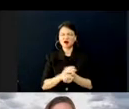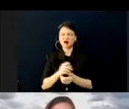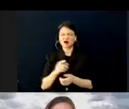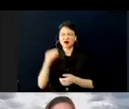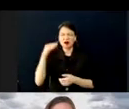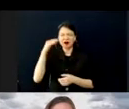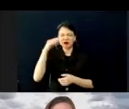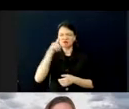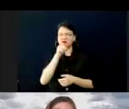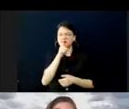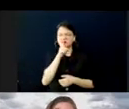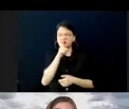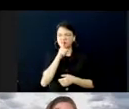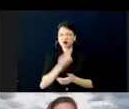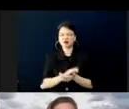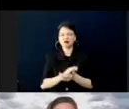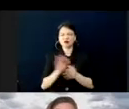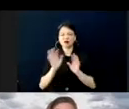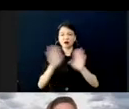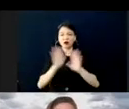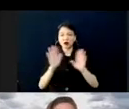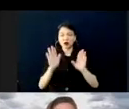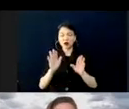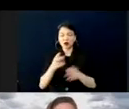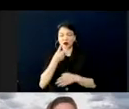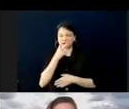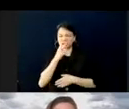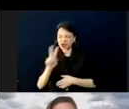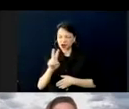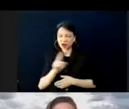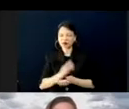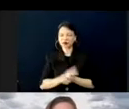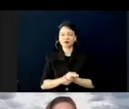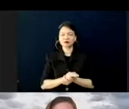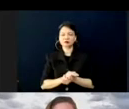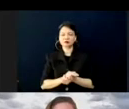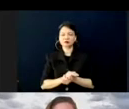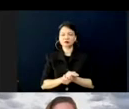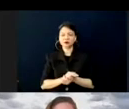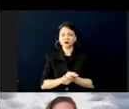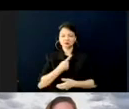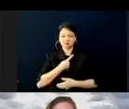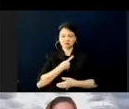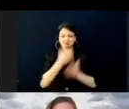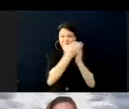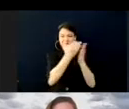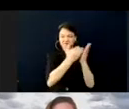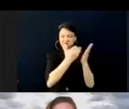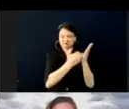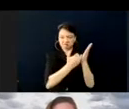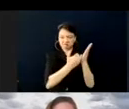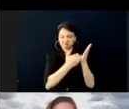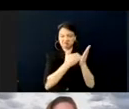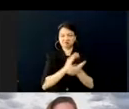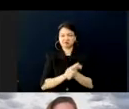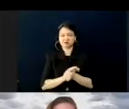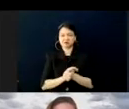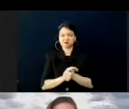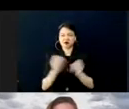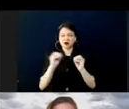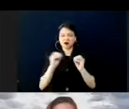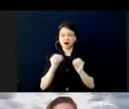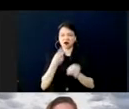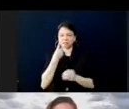to the next. Oh, data privacy, that's a good one. Not enough trust in phones as a financial transactor. All